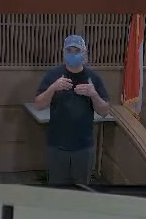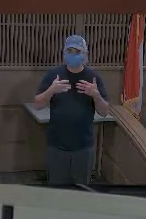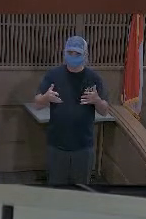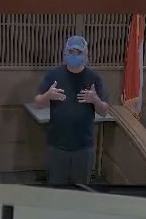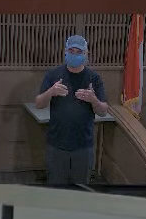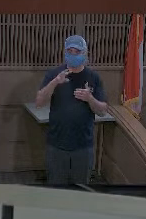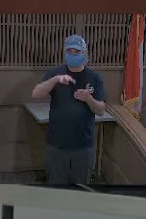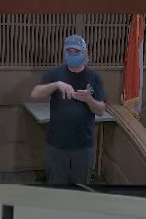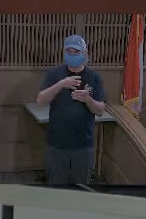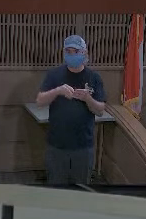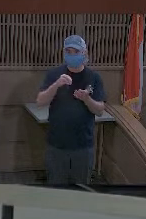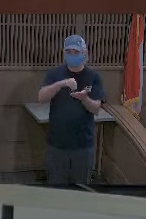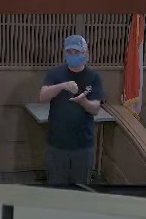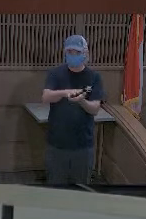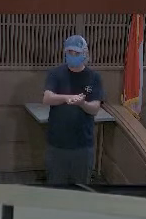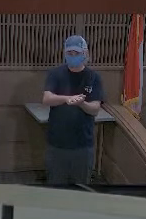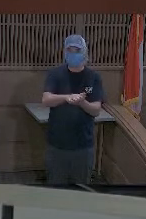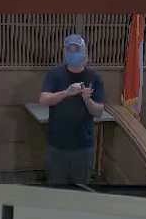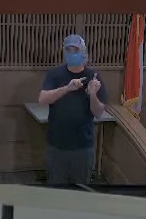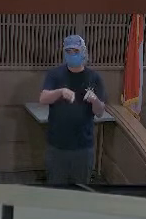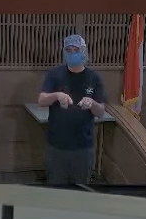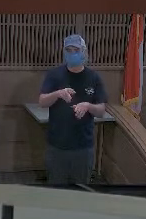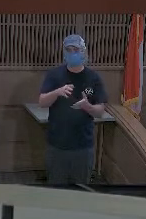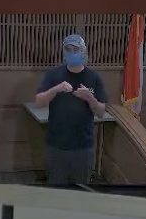longer. Thank you and stay safe.